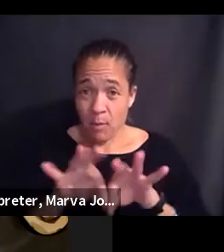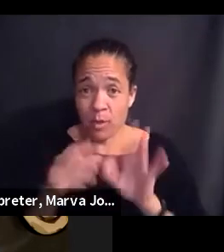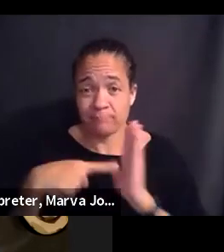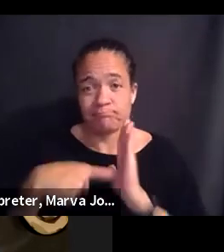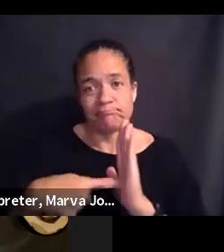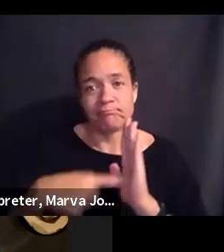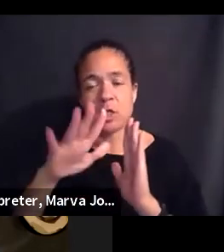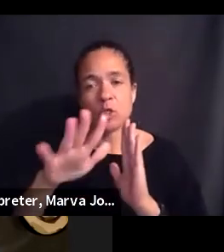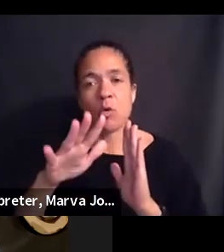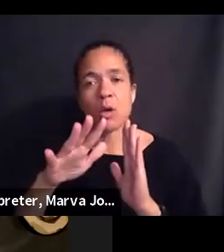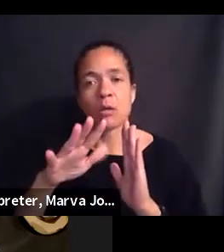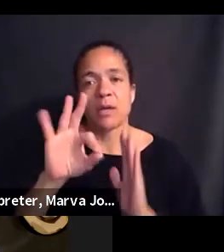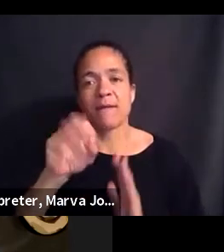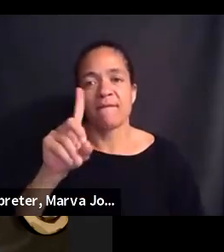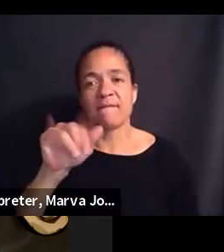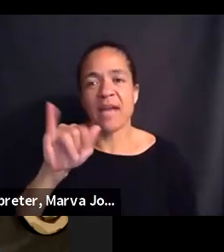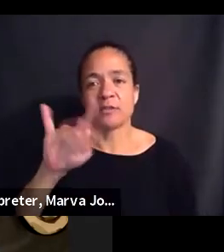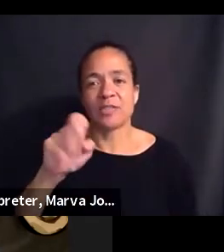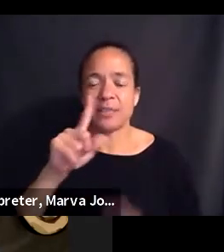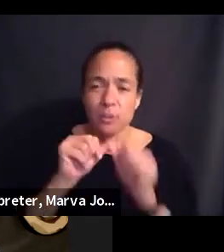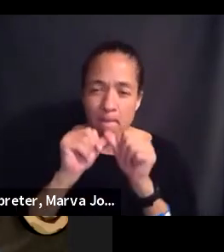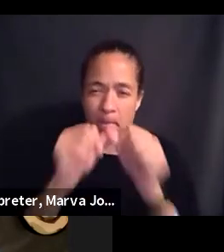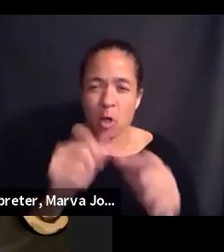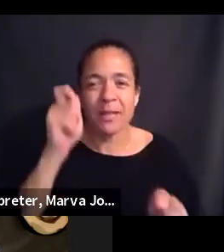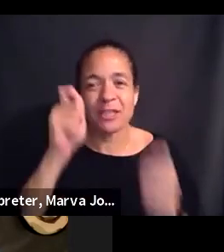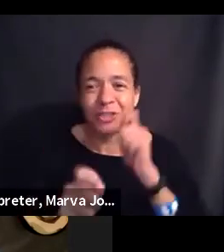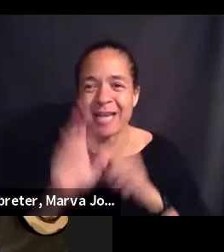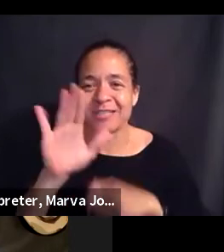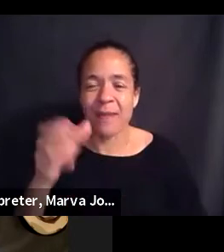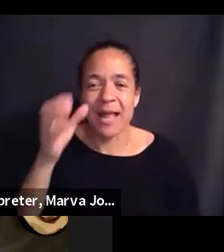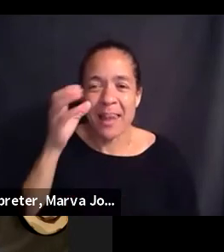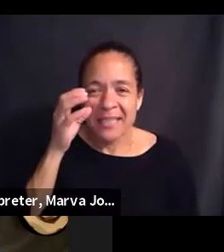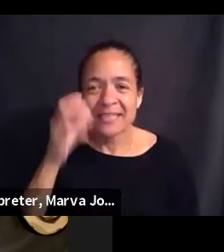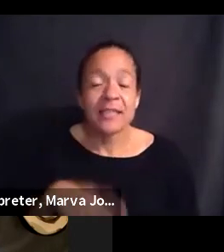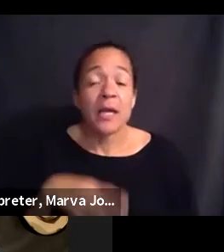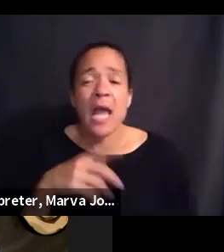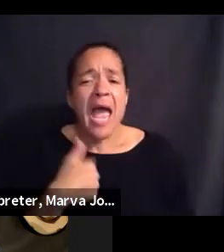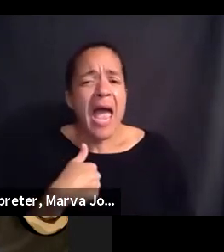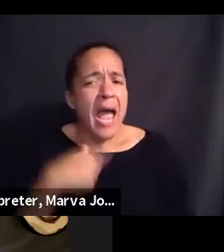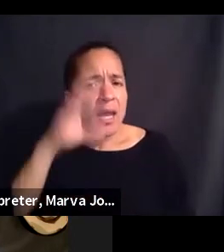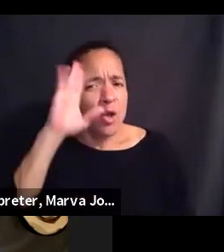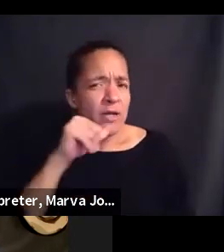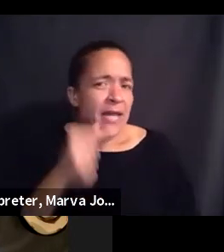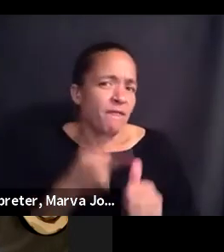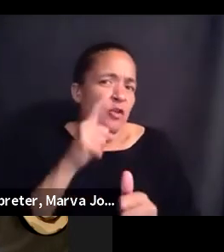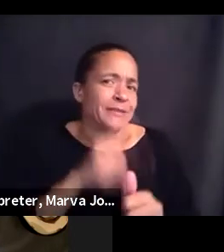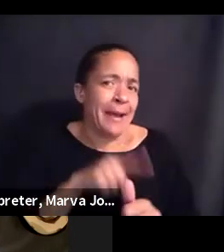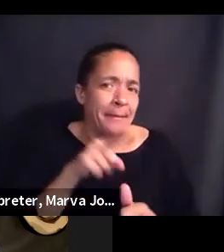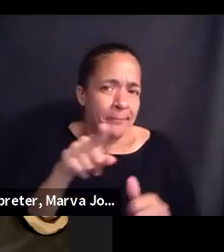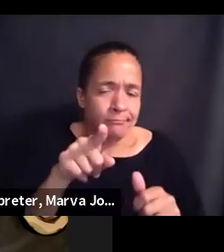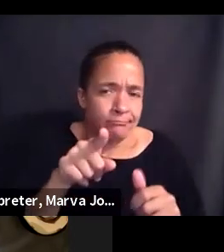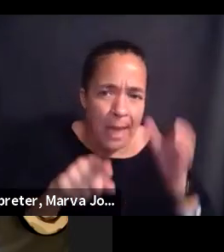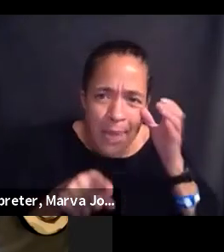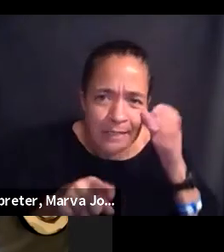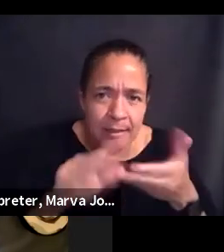permanently changed by your listening? So I presume this was not the first time that Mott has gone out to the community to do some listening. You're doing a lot of work in the community there. But